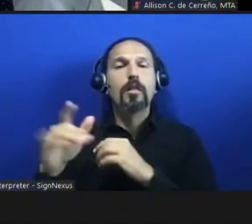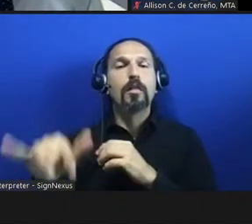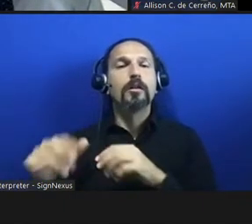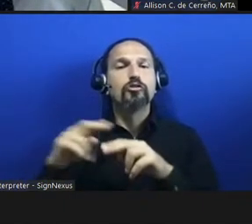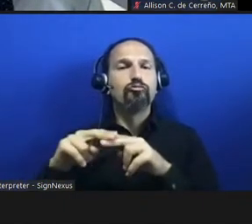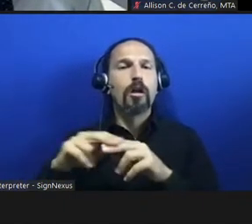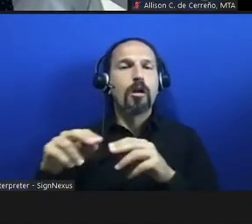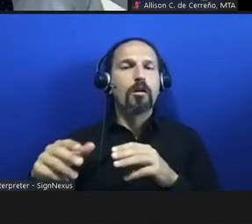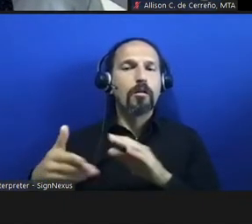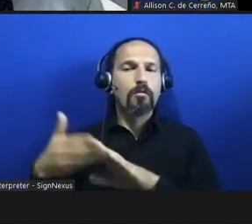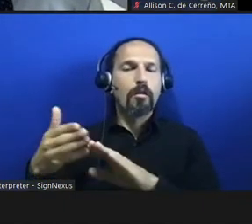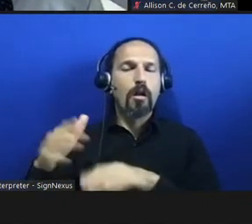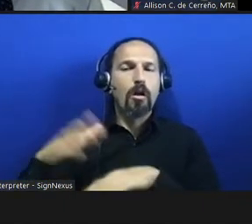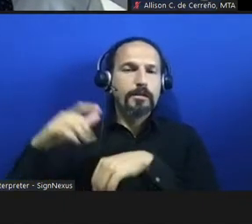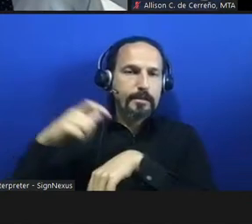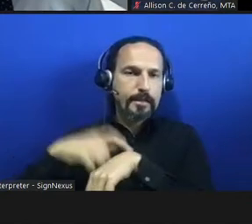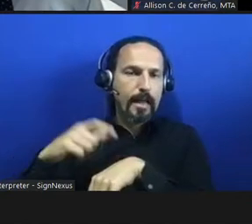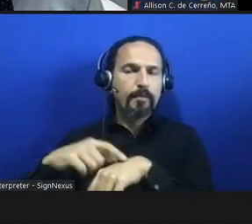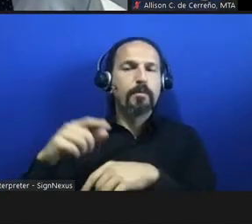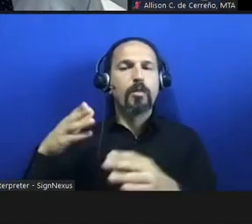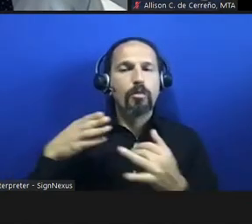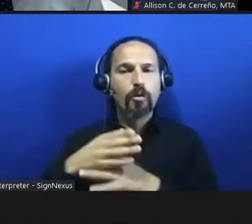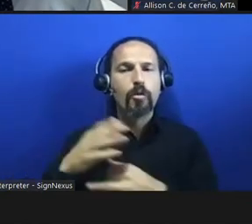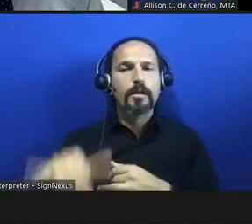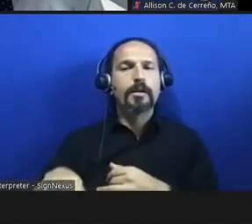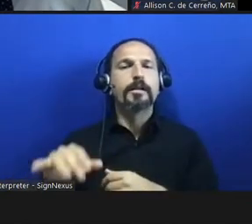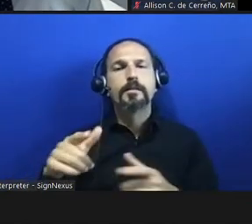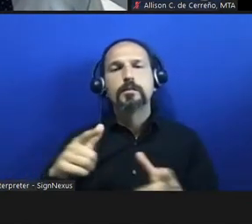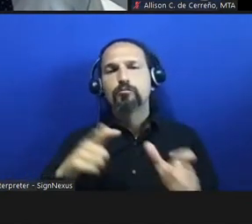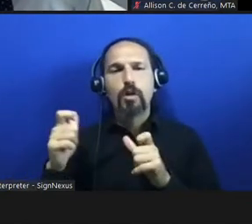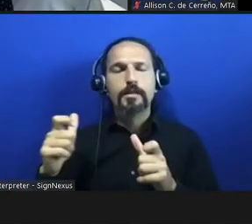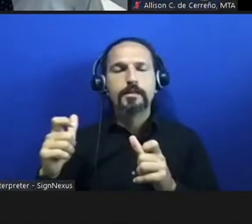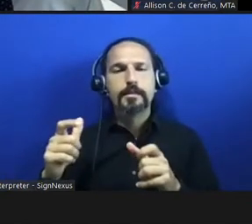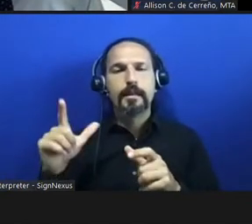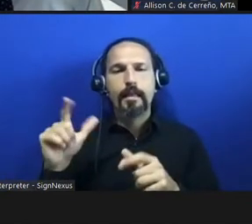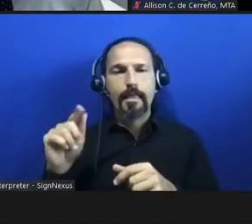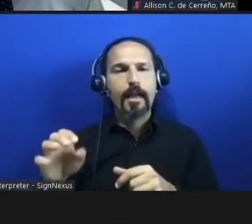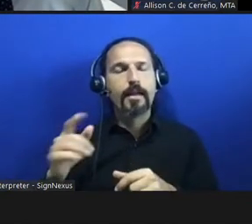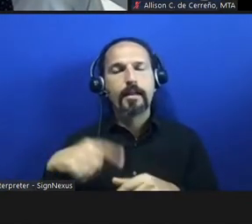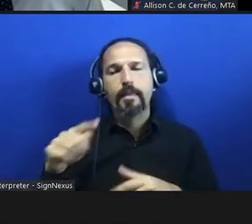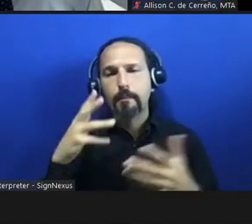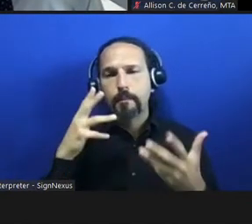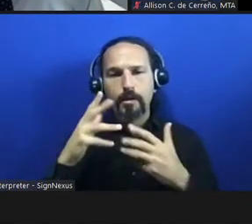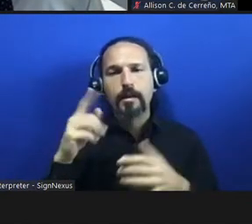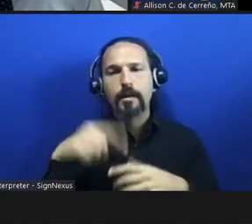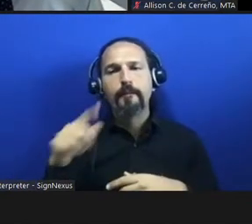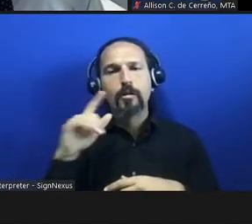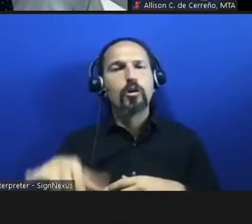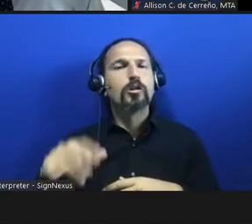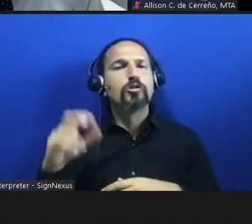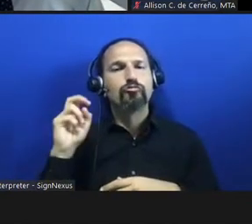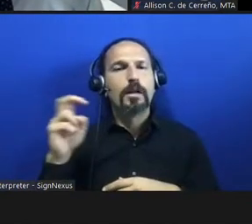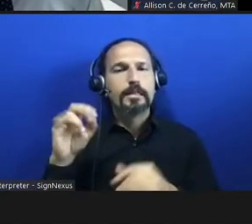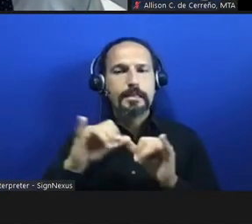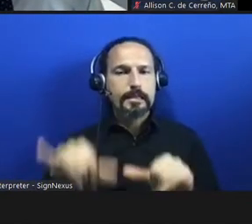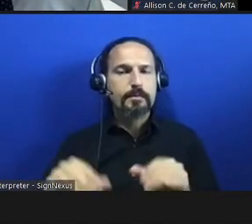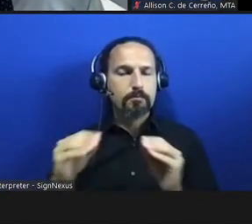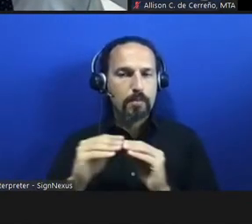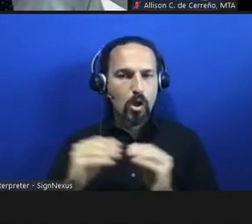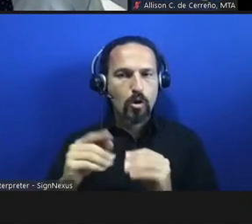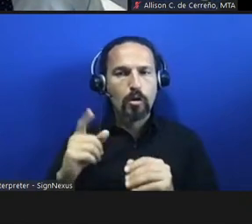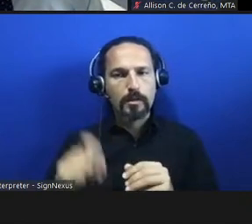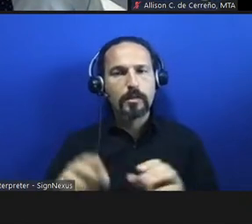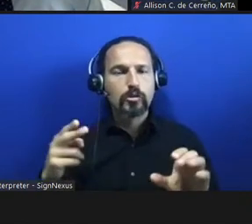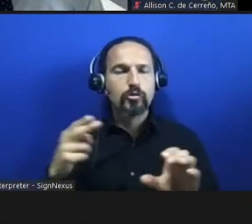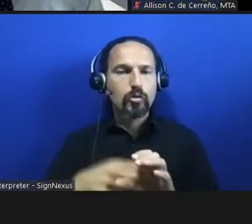time and buses that can move quickly through express lanes it's an international embarrassment that we don't prioritize our transit system more we need to join the